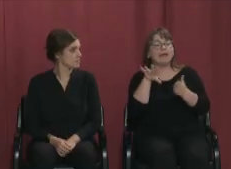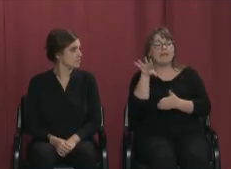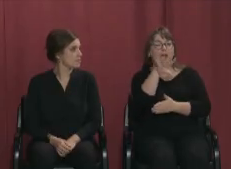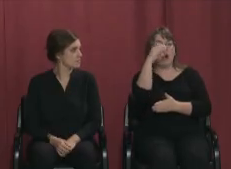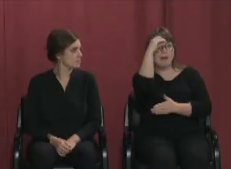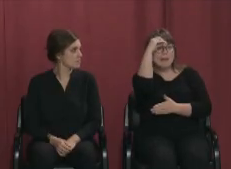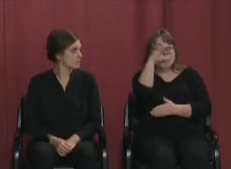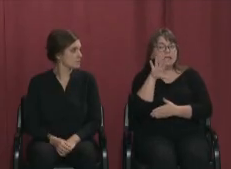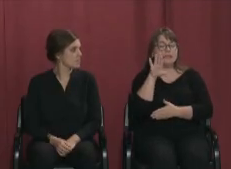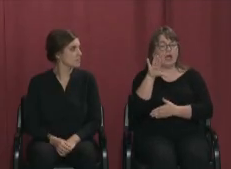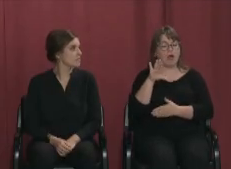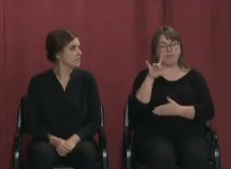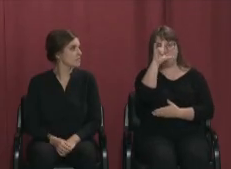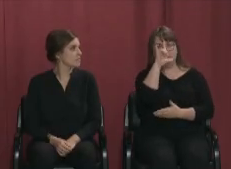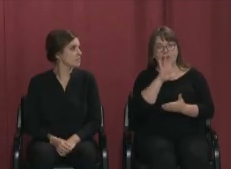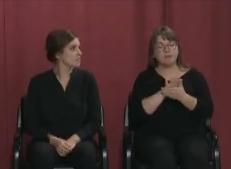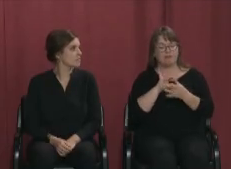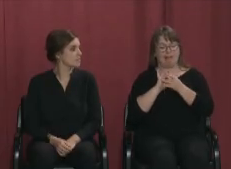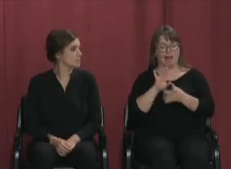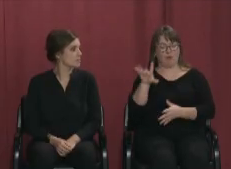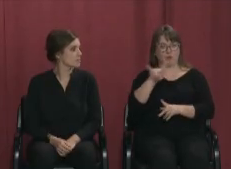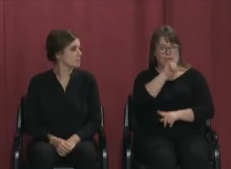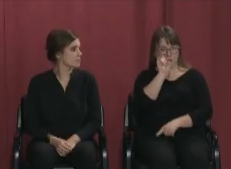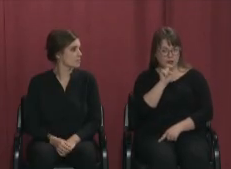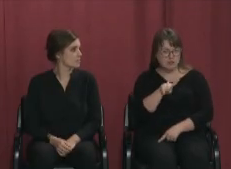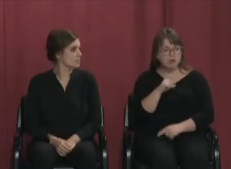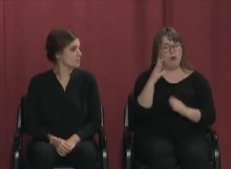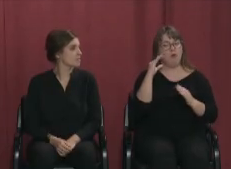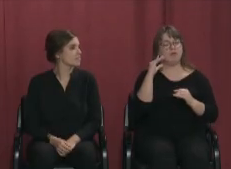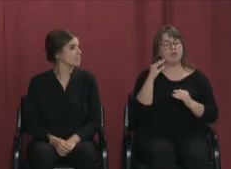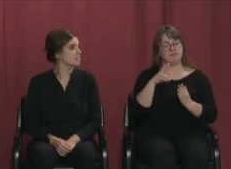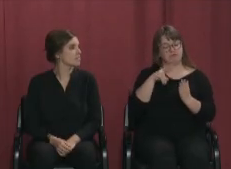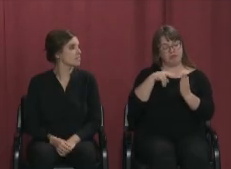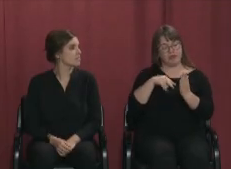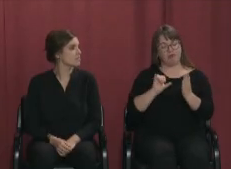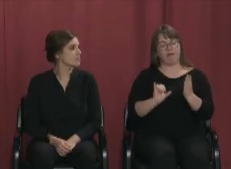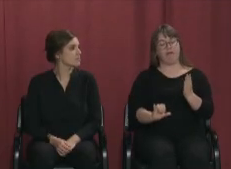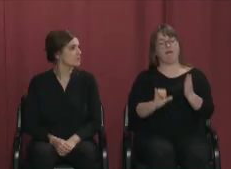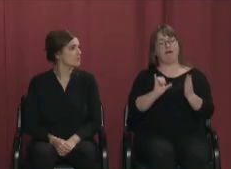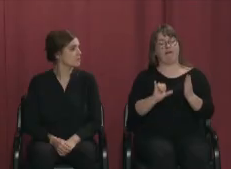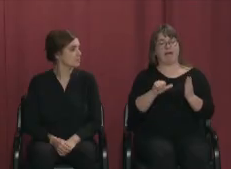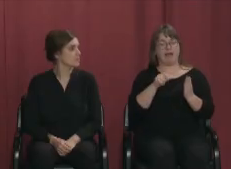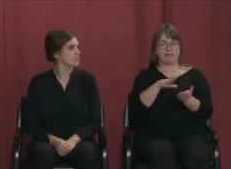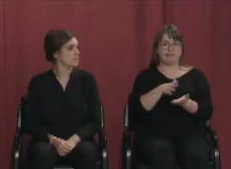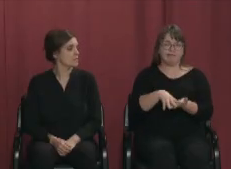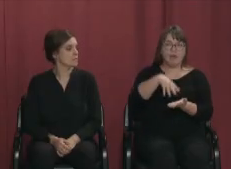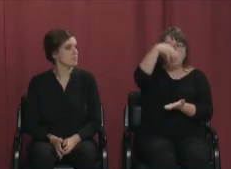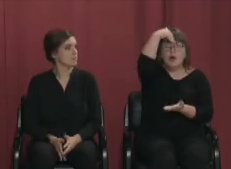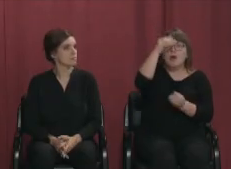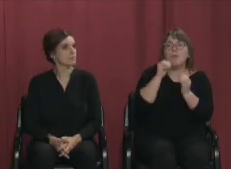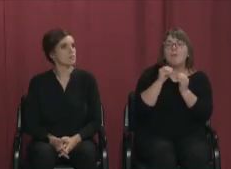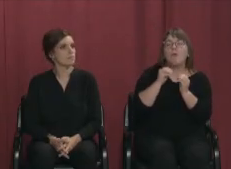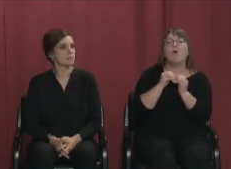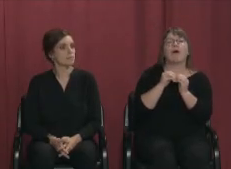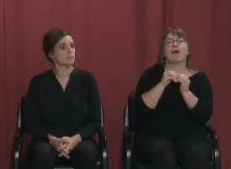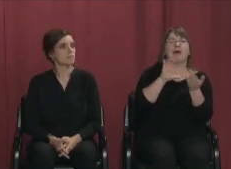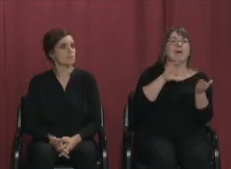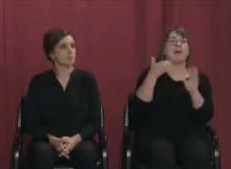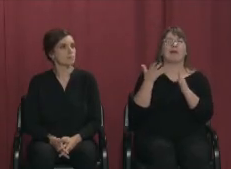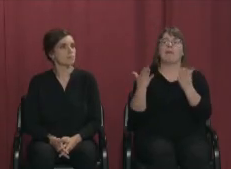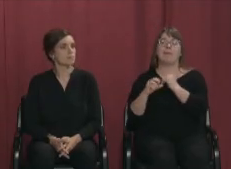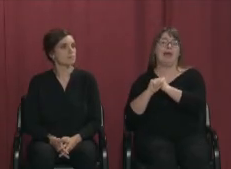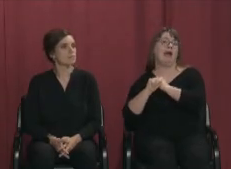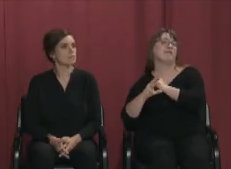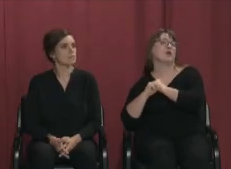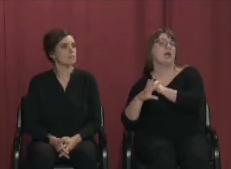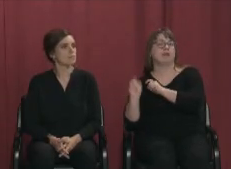as it relates to the questions that were posed. And hopefully that gives you a little more insight than sometimes whatever advertising we might encounter that is